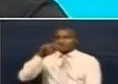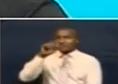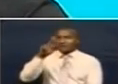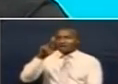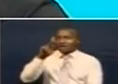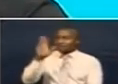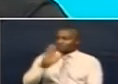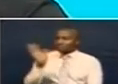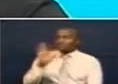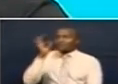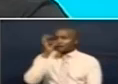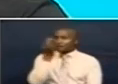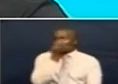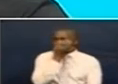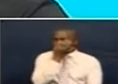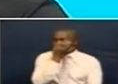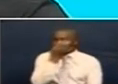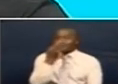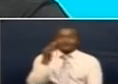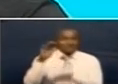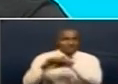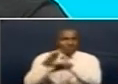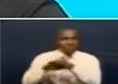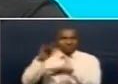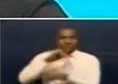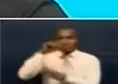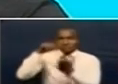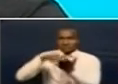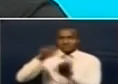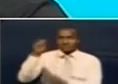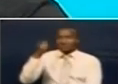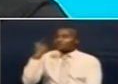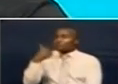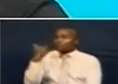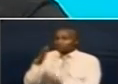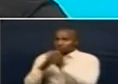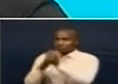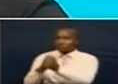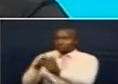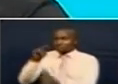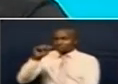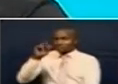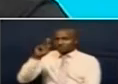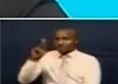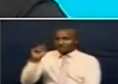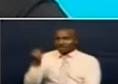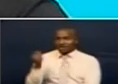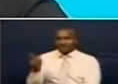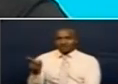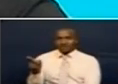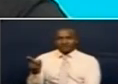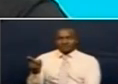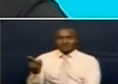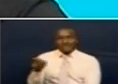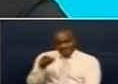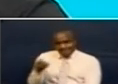was Kibaki, a Kikuyu from central Kenya, mm-hmm. who was heading the NARC ticket. And so that wave